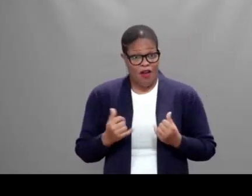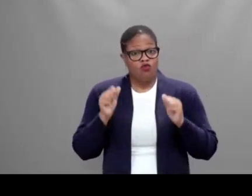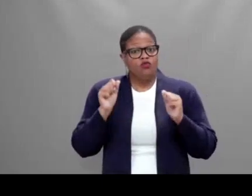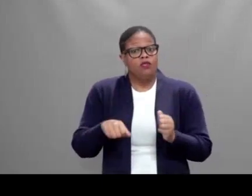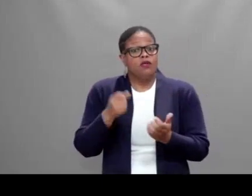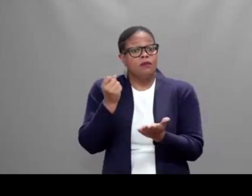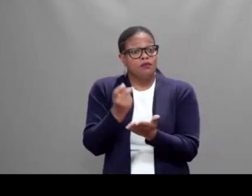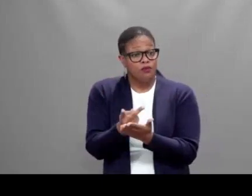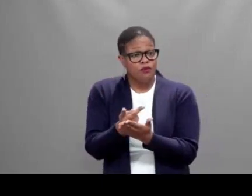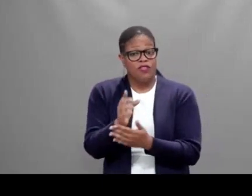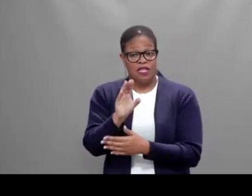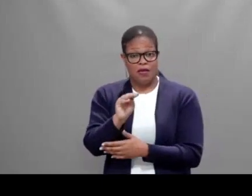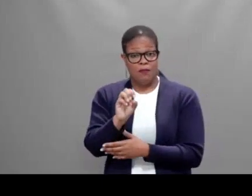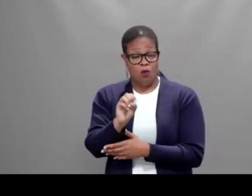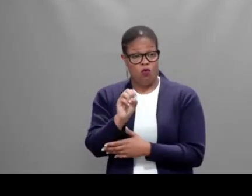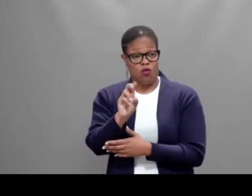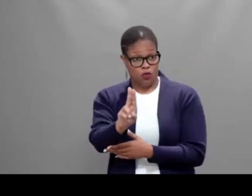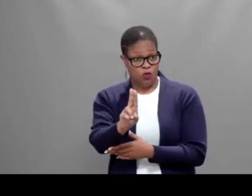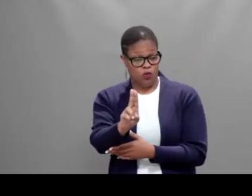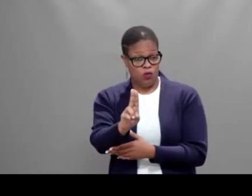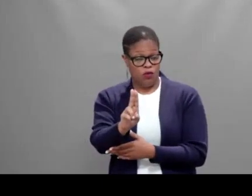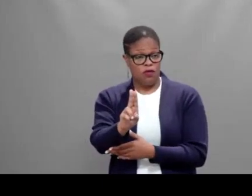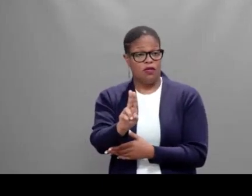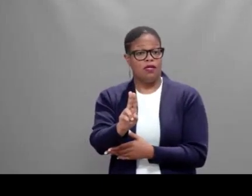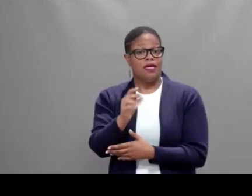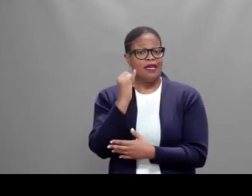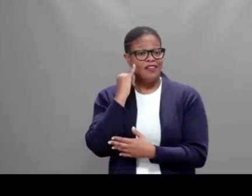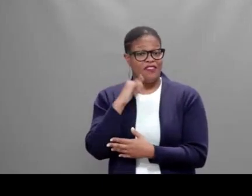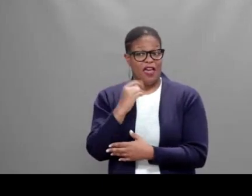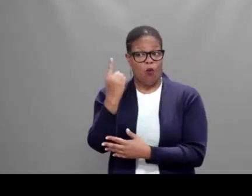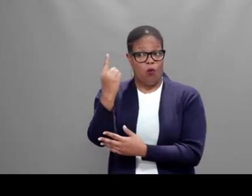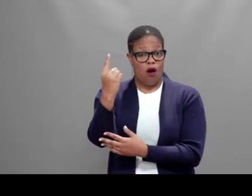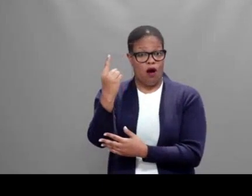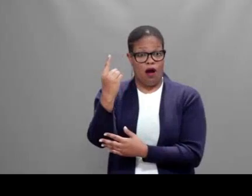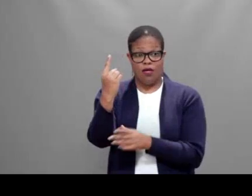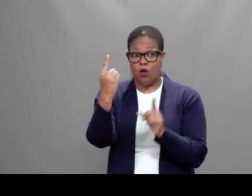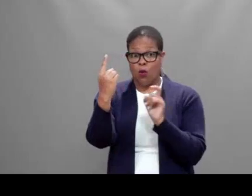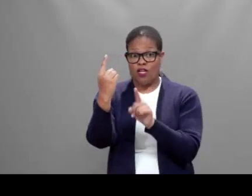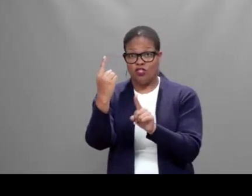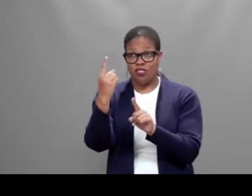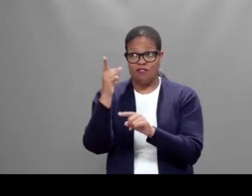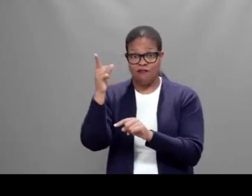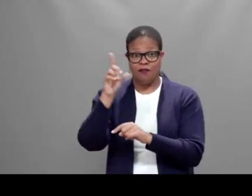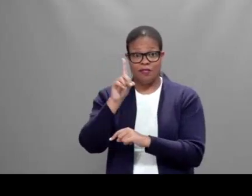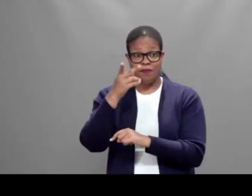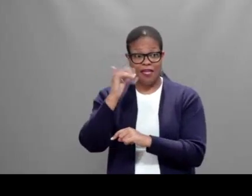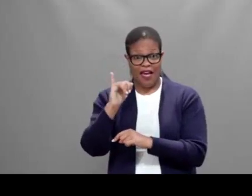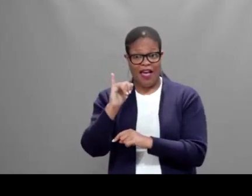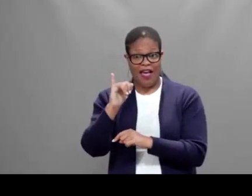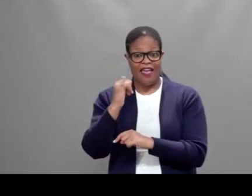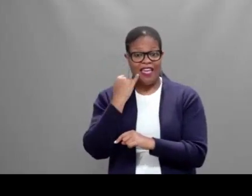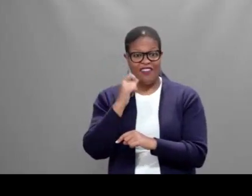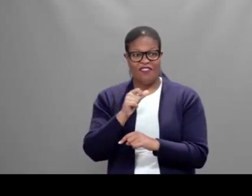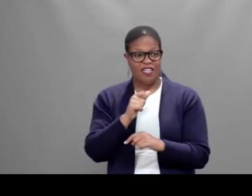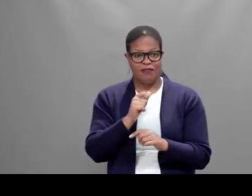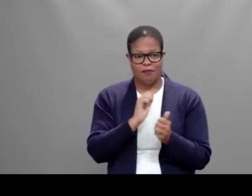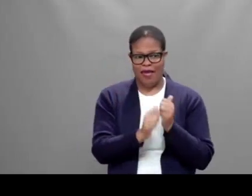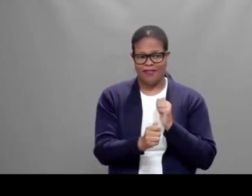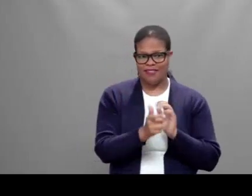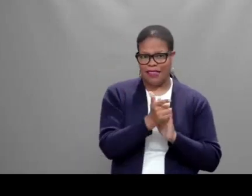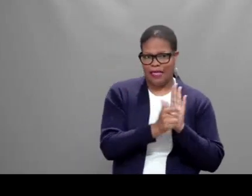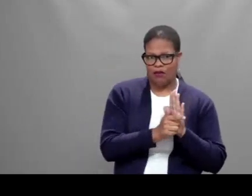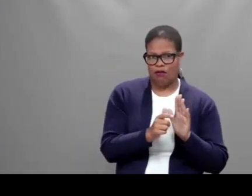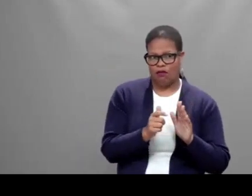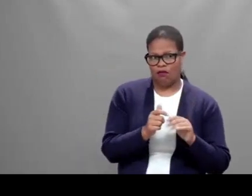the MOU, so long as that one issue that DPI asked about passes legal muster. So in other words, you